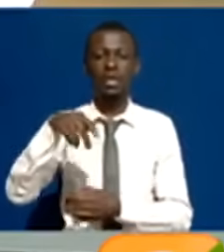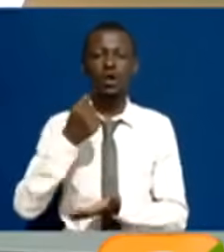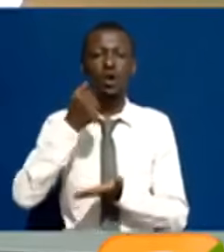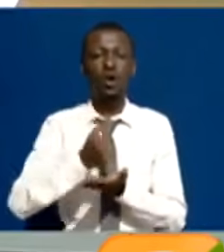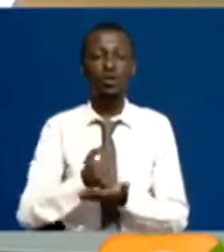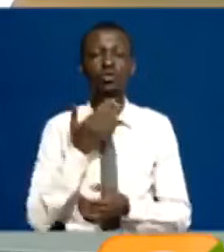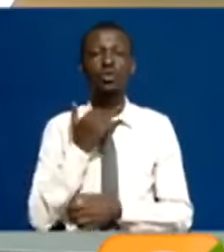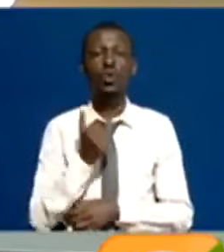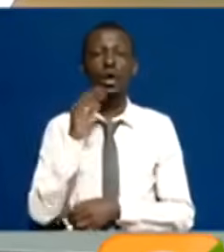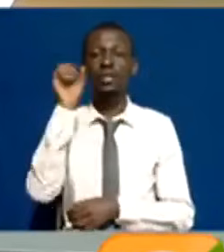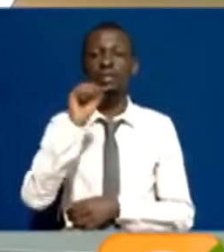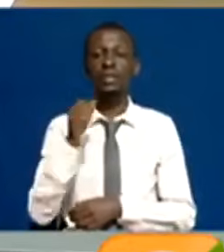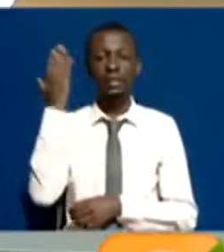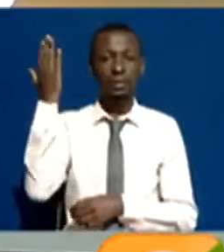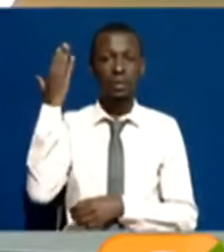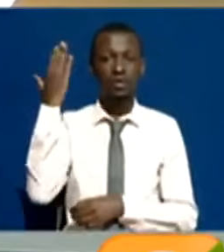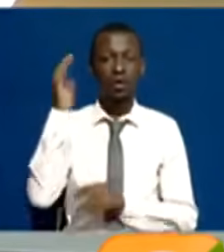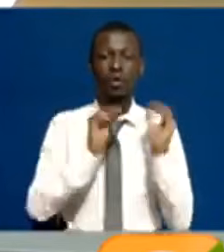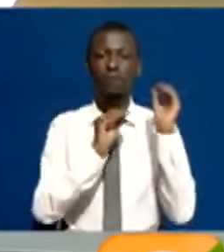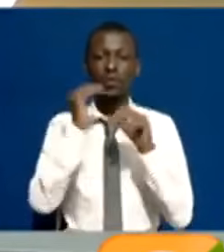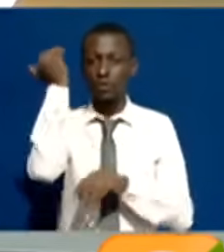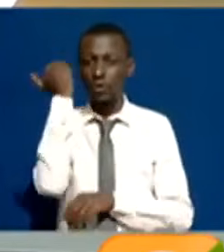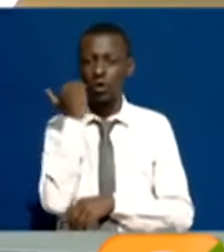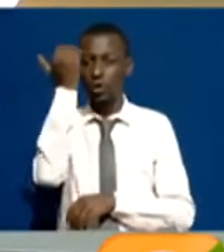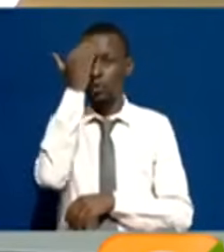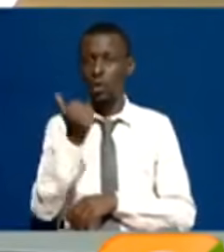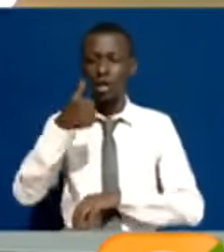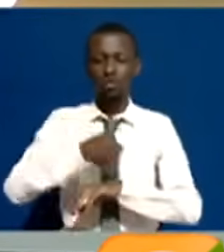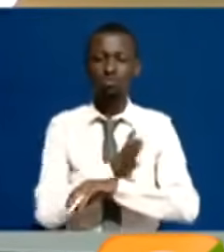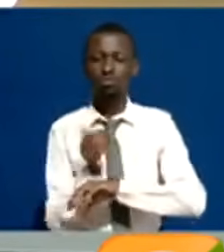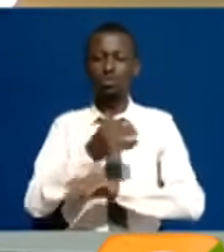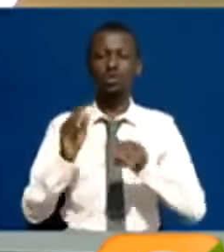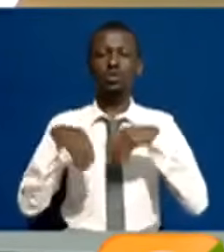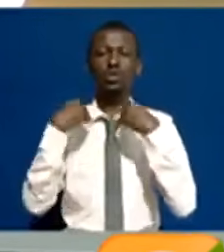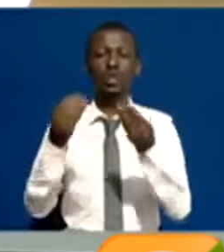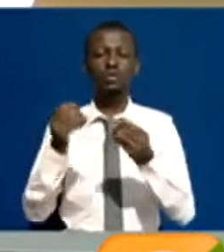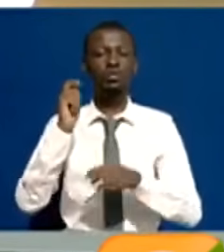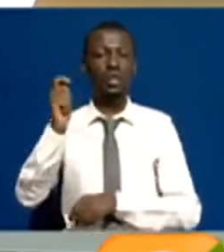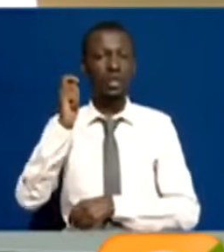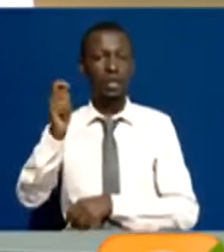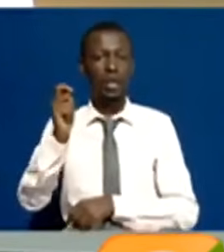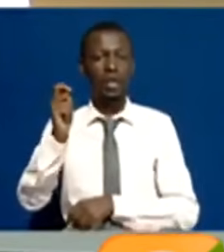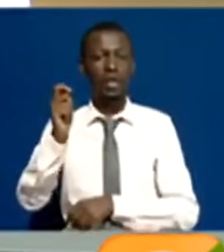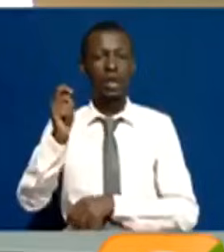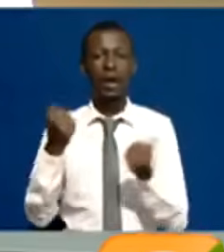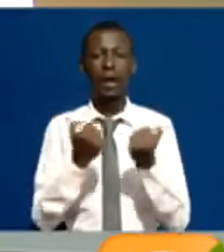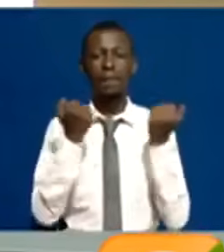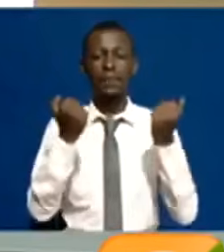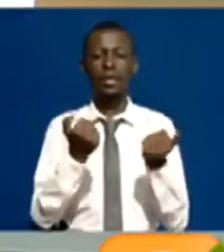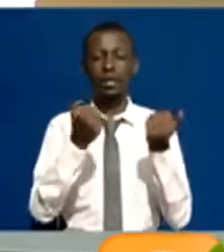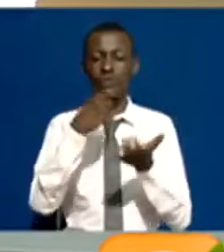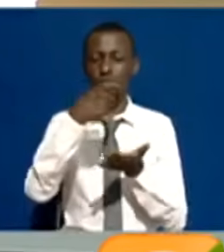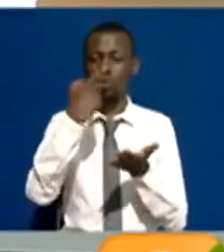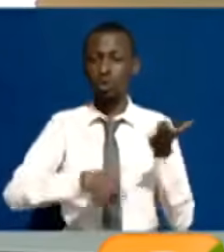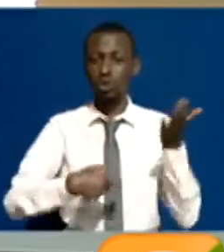wants Balala charged with irregularities in the award of a tender. The EACC found the cost of setting